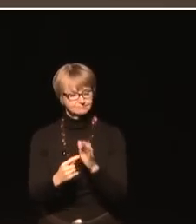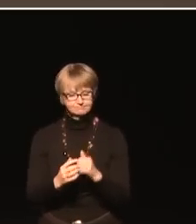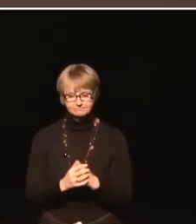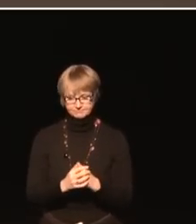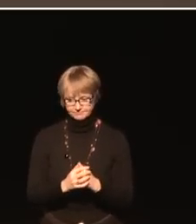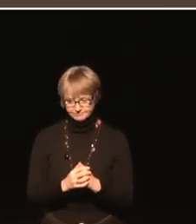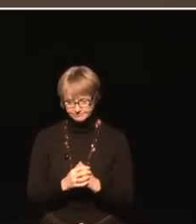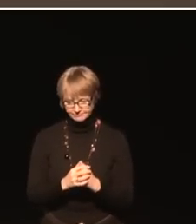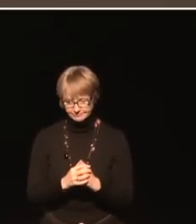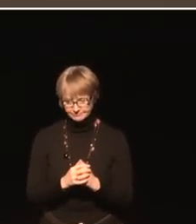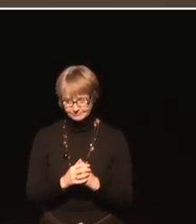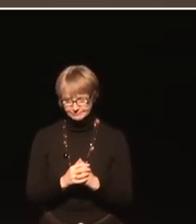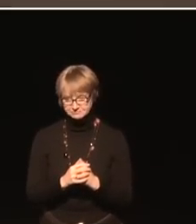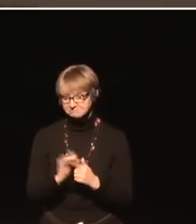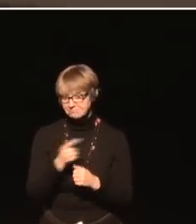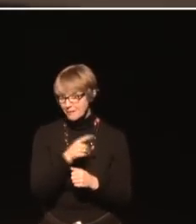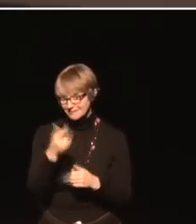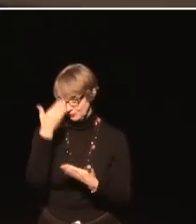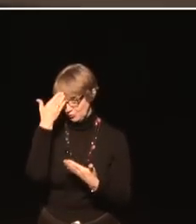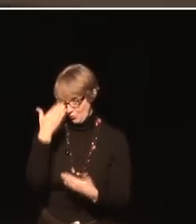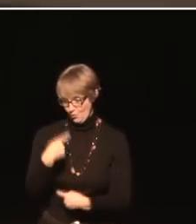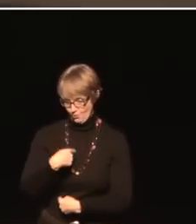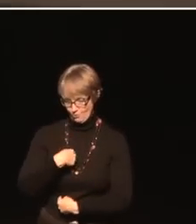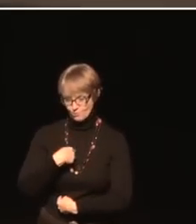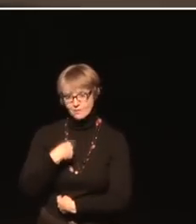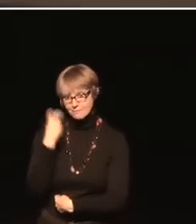And if any of you don't know, I'm blind,